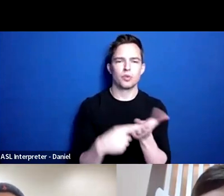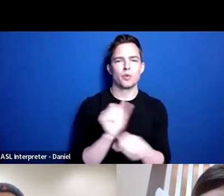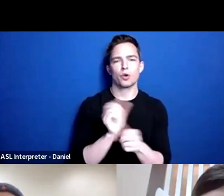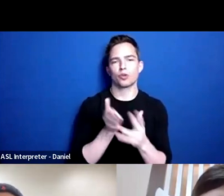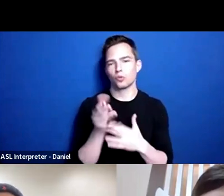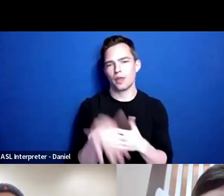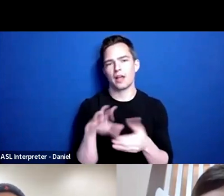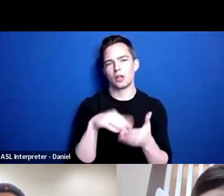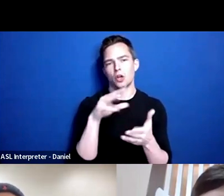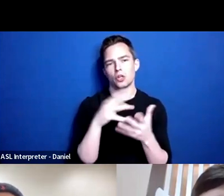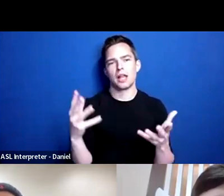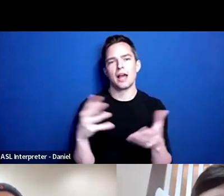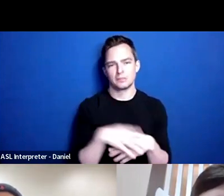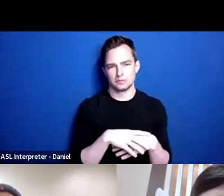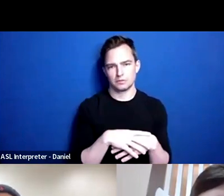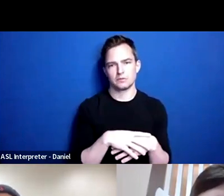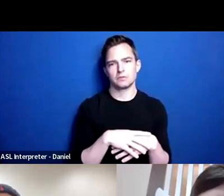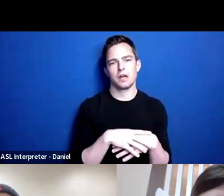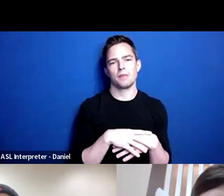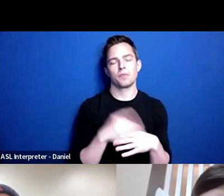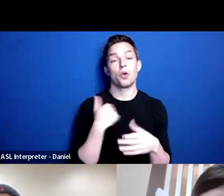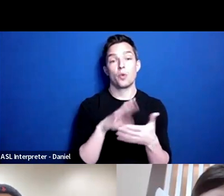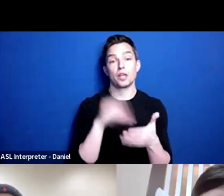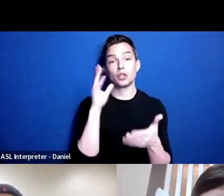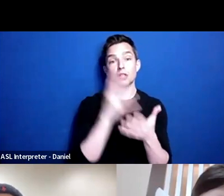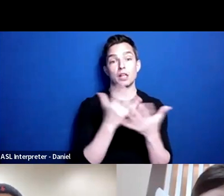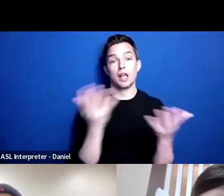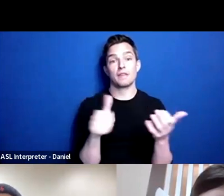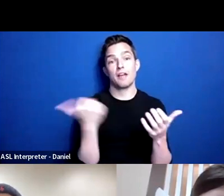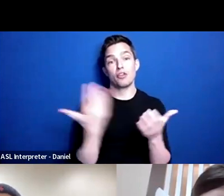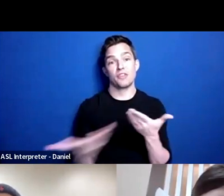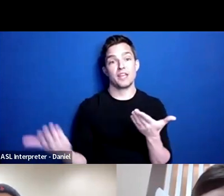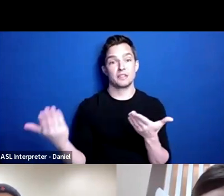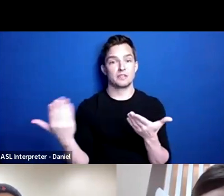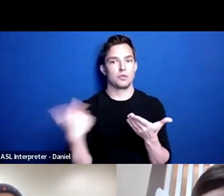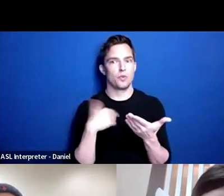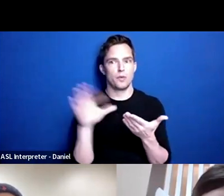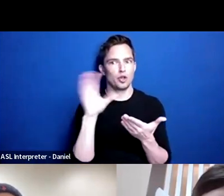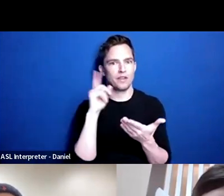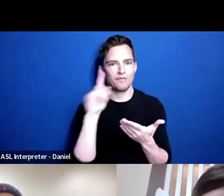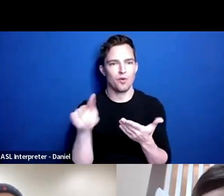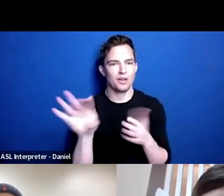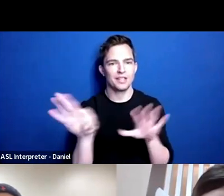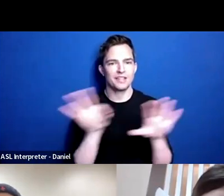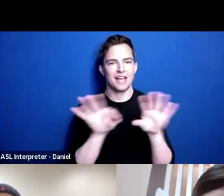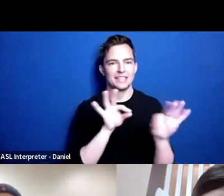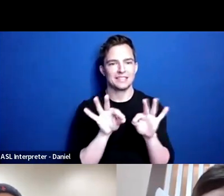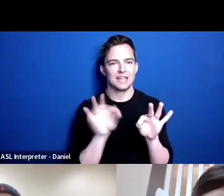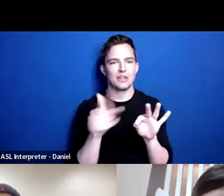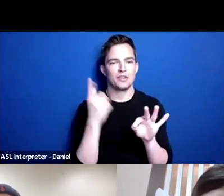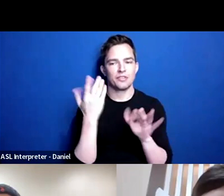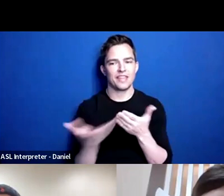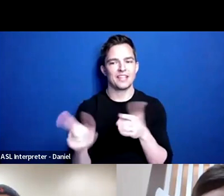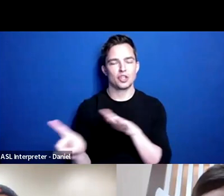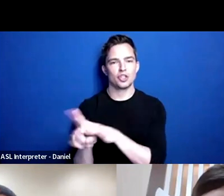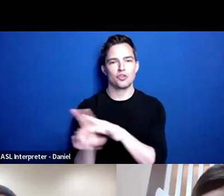and learned a lot of other things that we were not looking for in the findings, right? Other things showed up, and